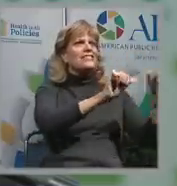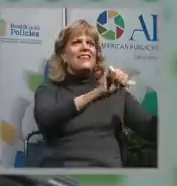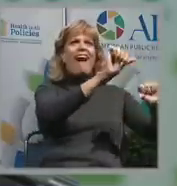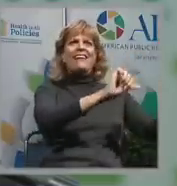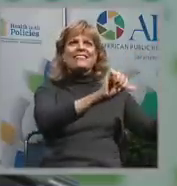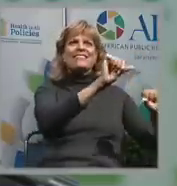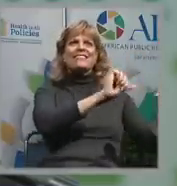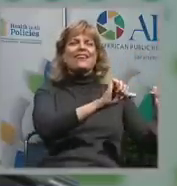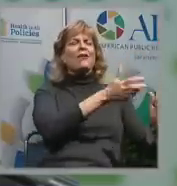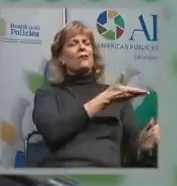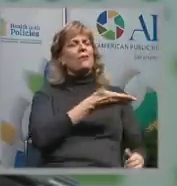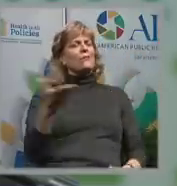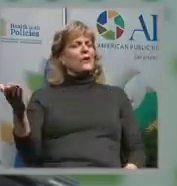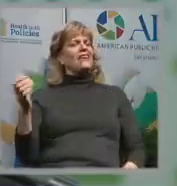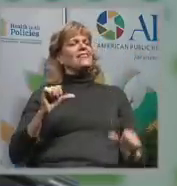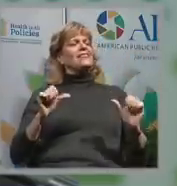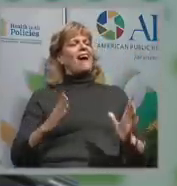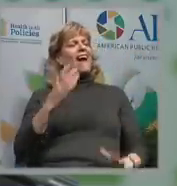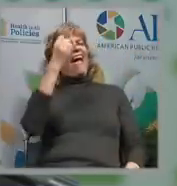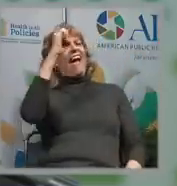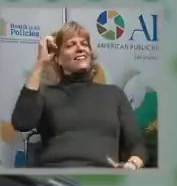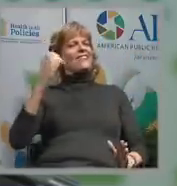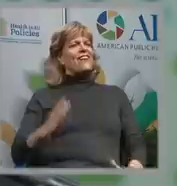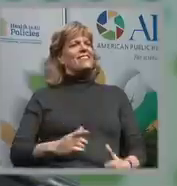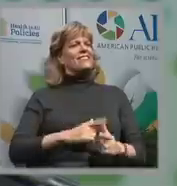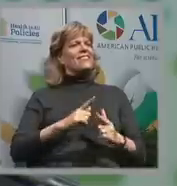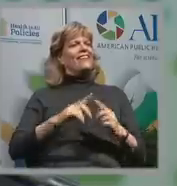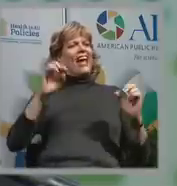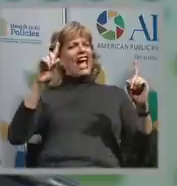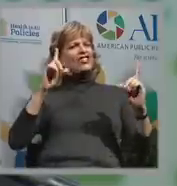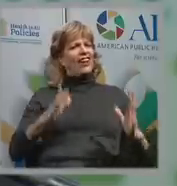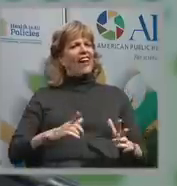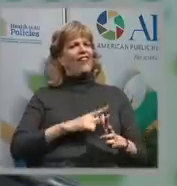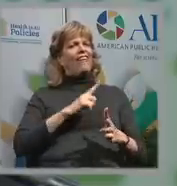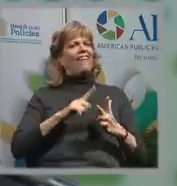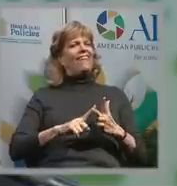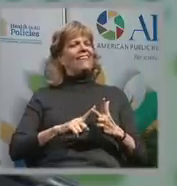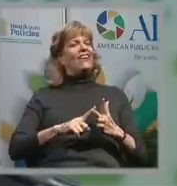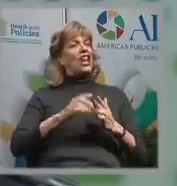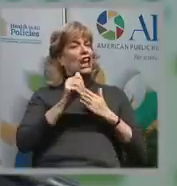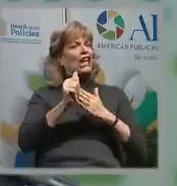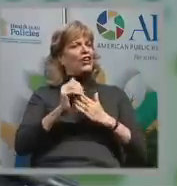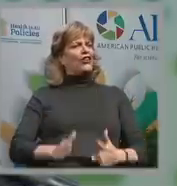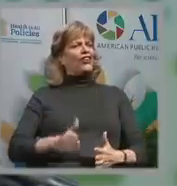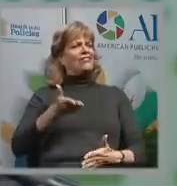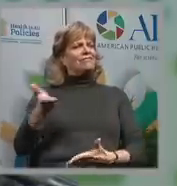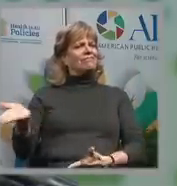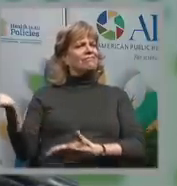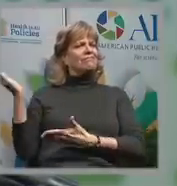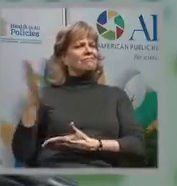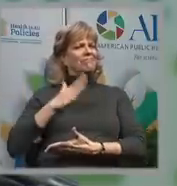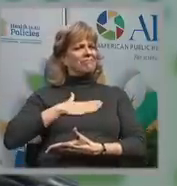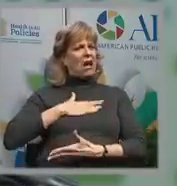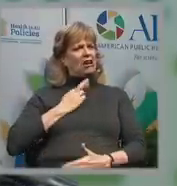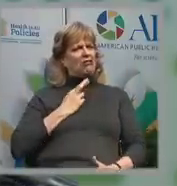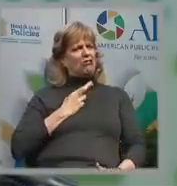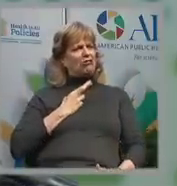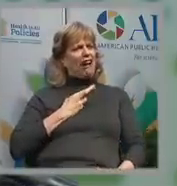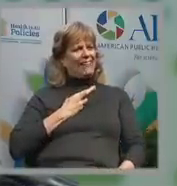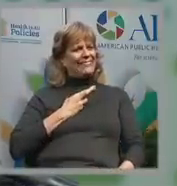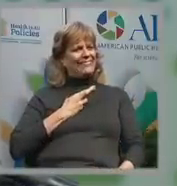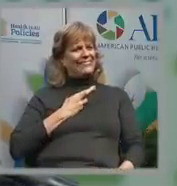stage activist, educator, leader, and my good